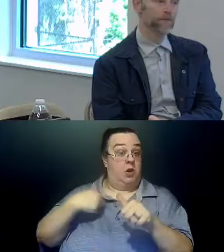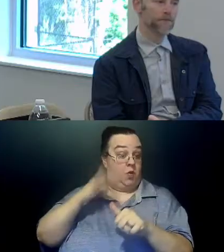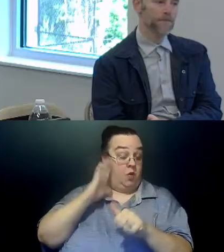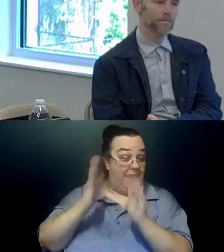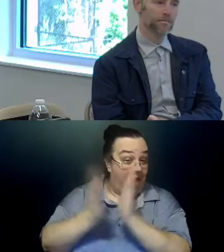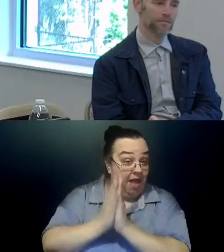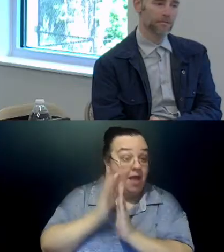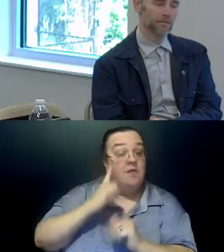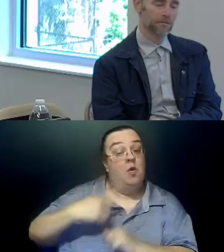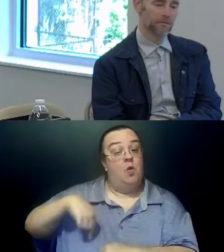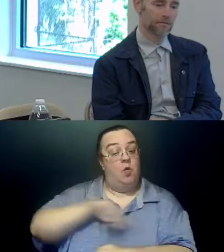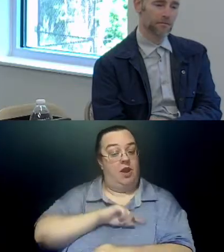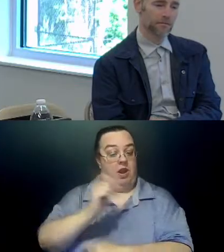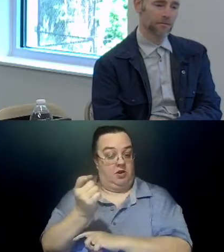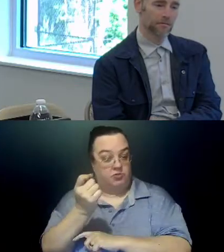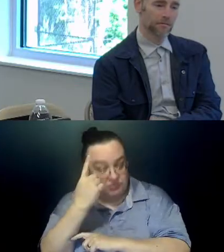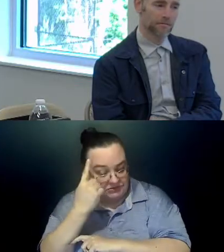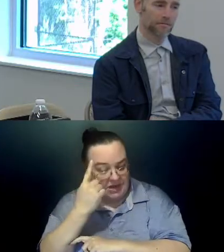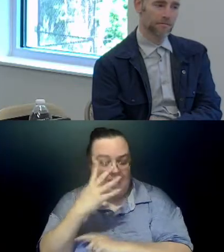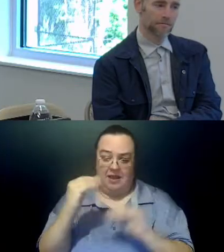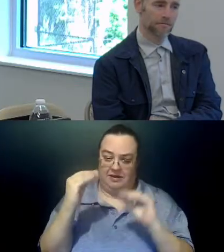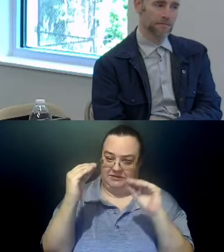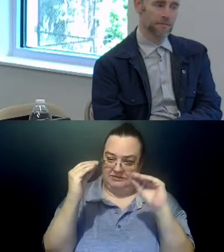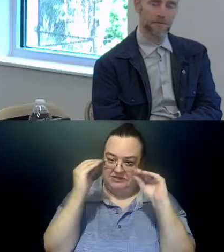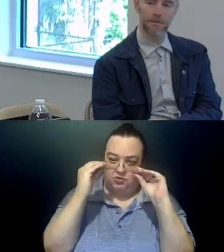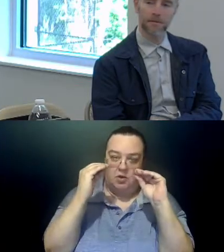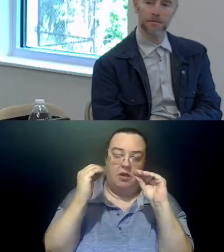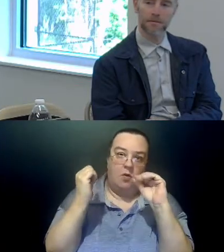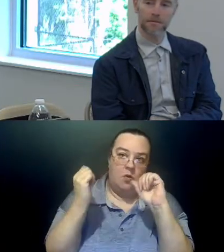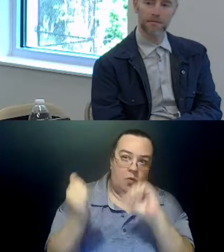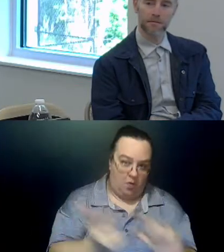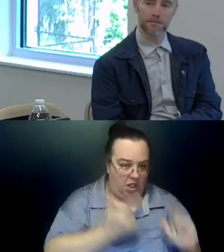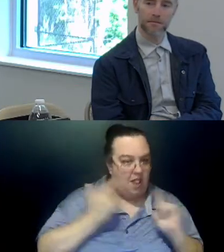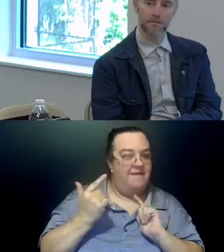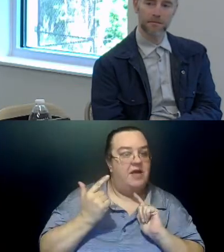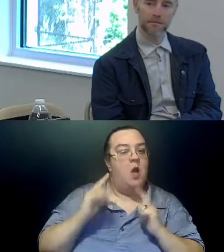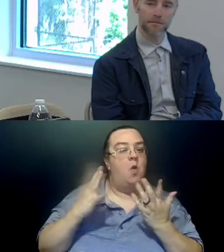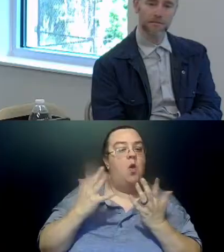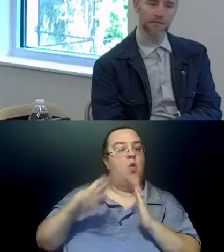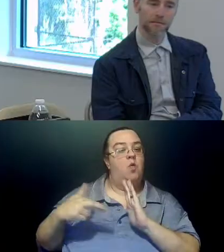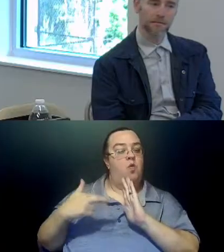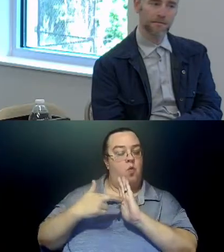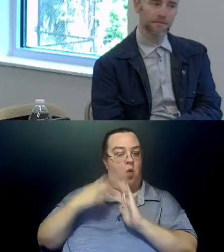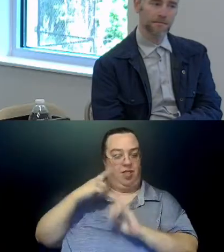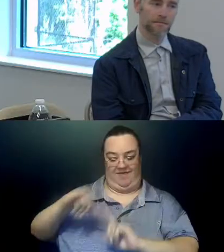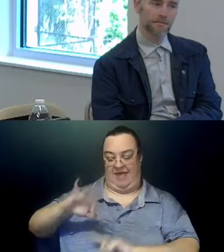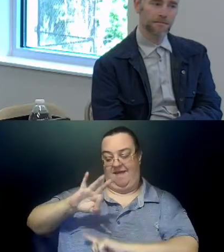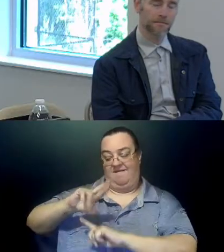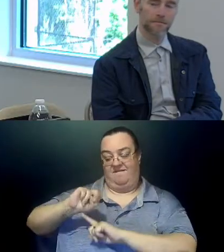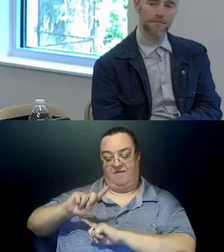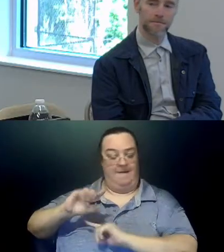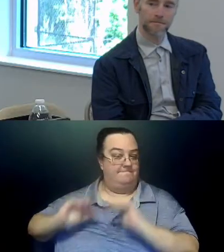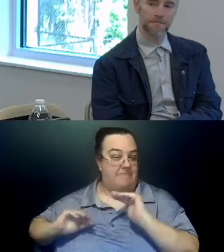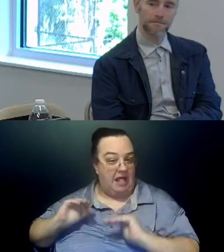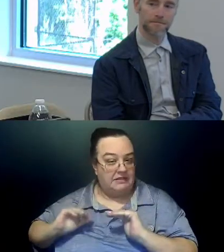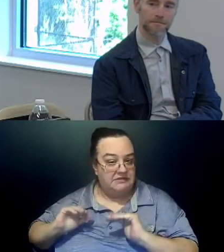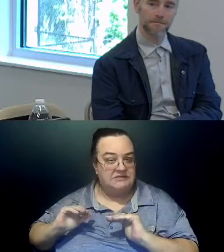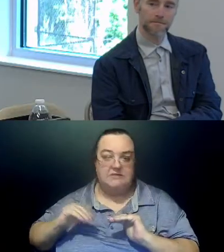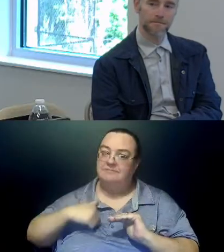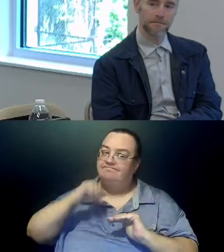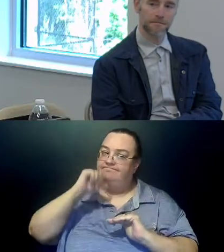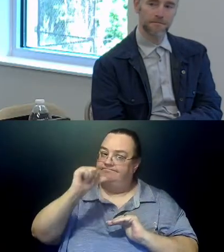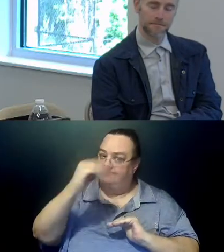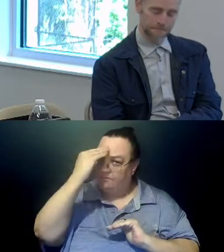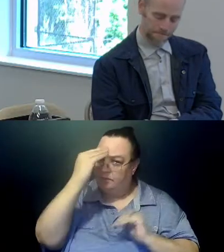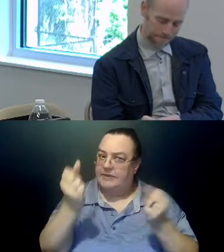us to understand and educate all of us on the role of the fund balance. I don't know how many people are